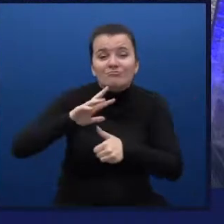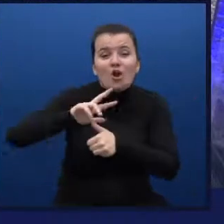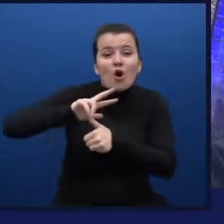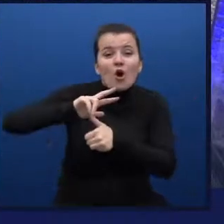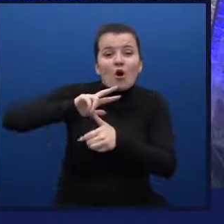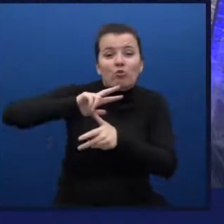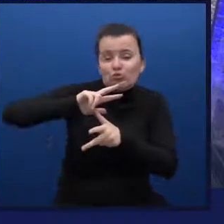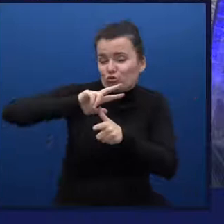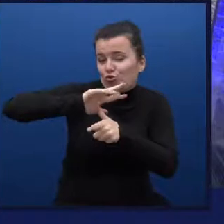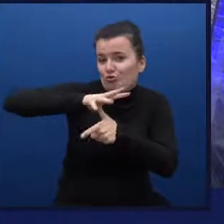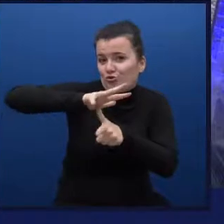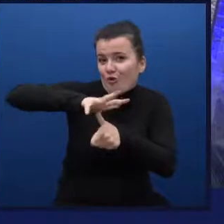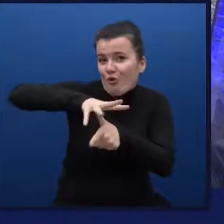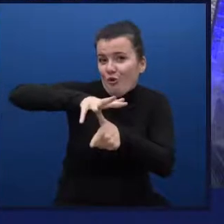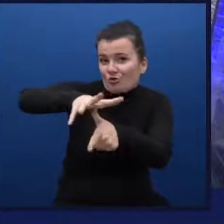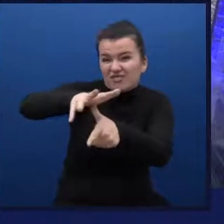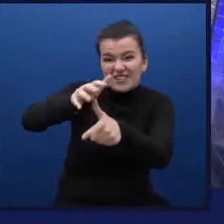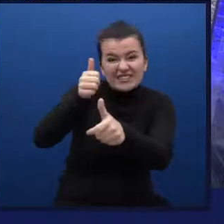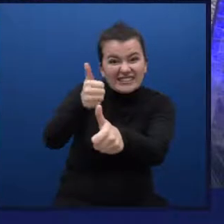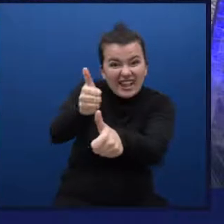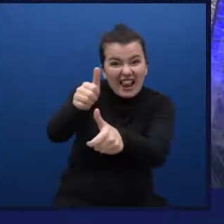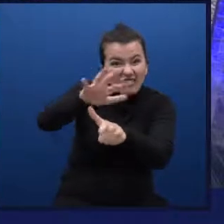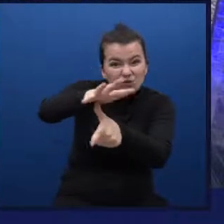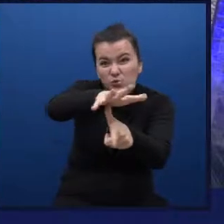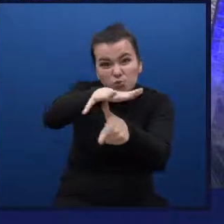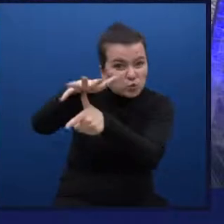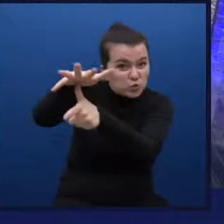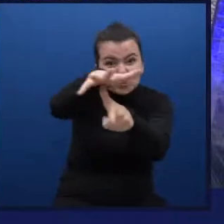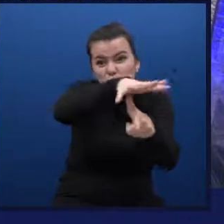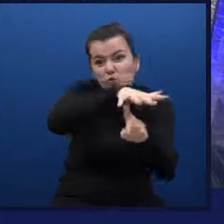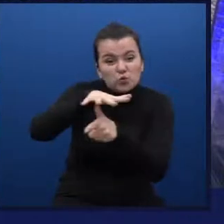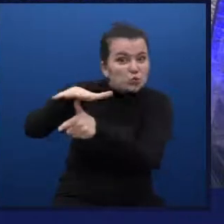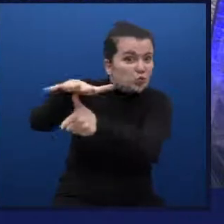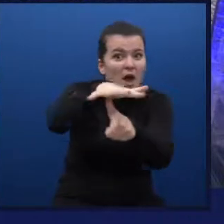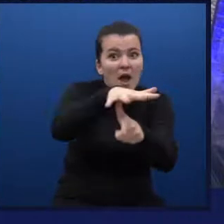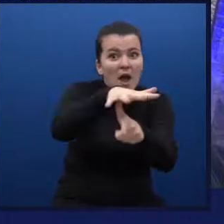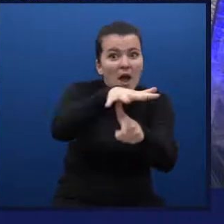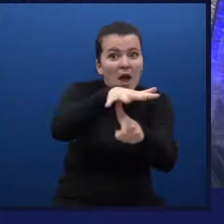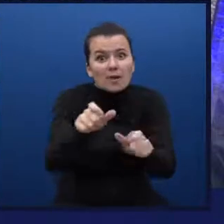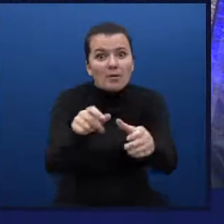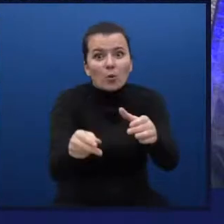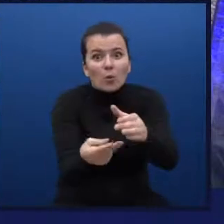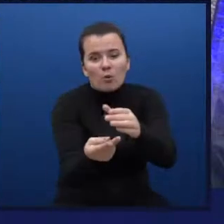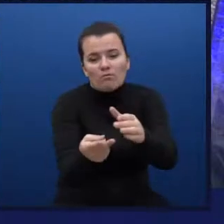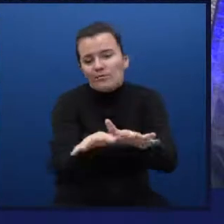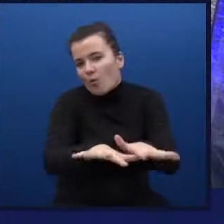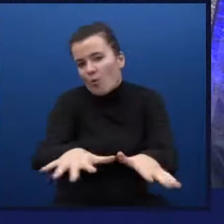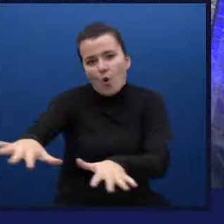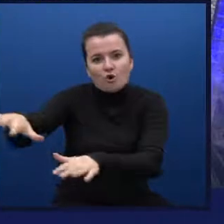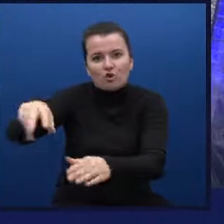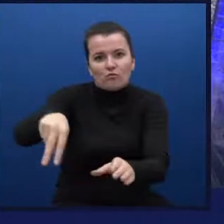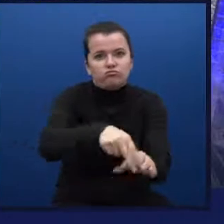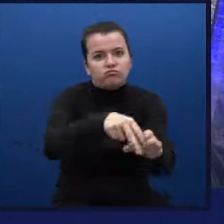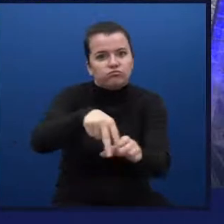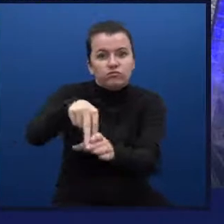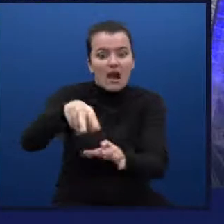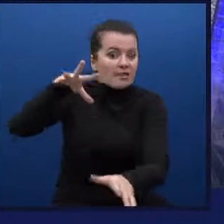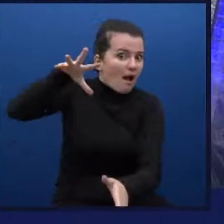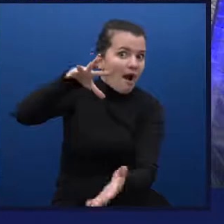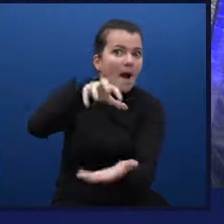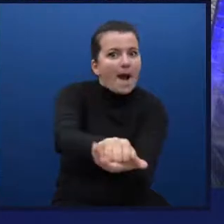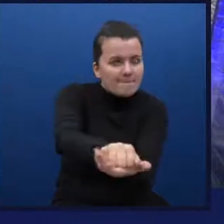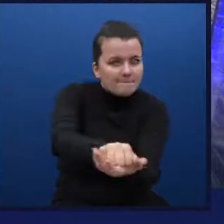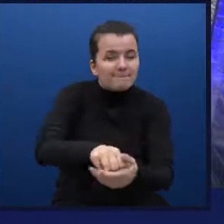self-flying drones even, that are capable of detecting people in the water. So there should be some deep learning in there, by the way. And we've